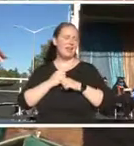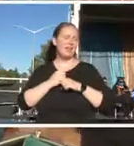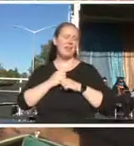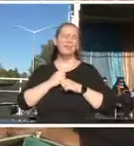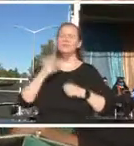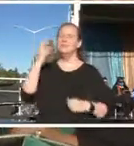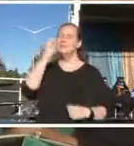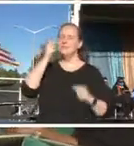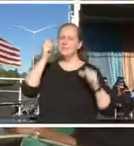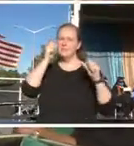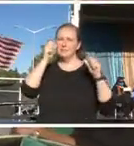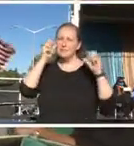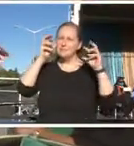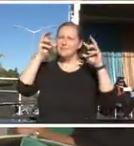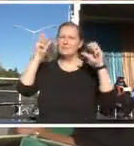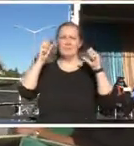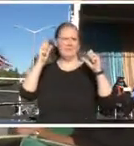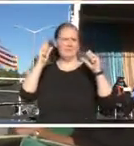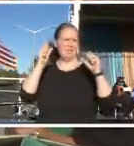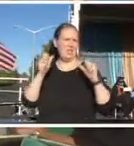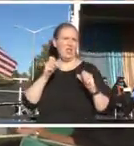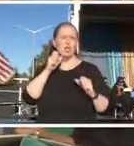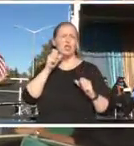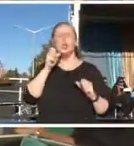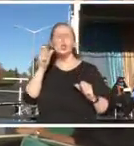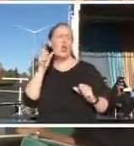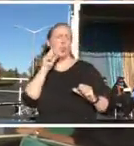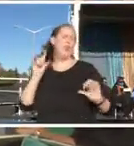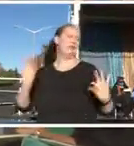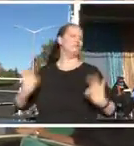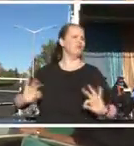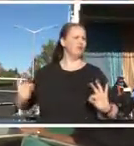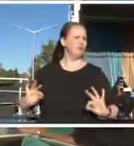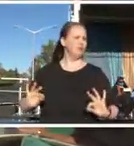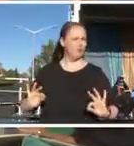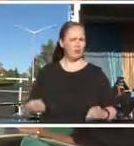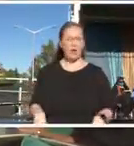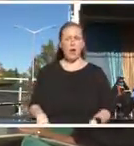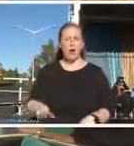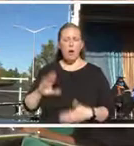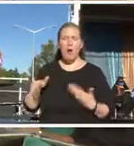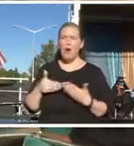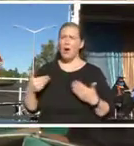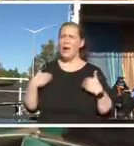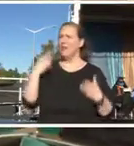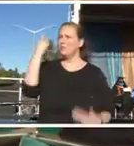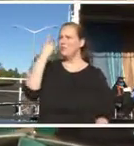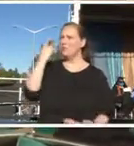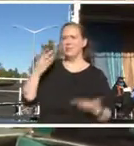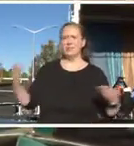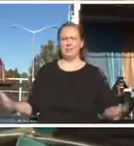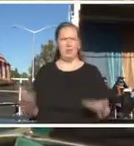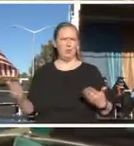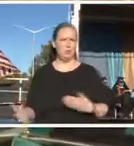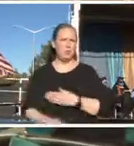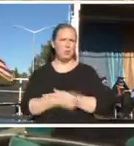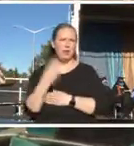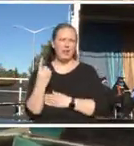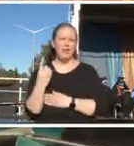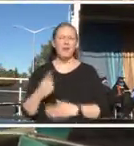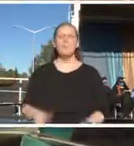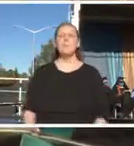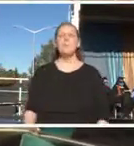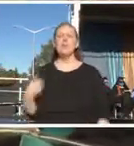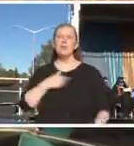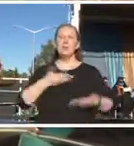an incredible feat not to be taken lightly. We all have a reason for being here today. We're here to